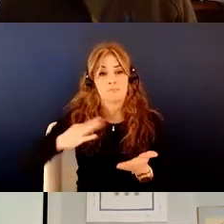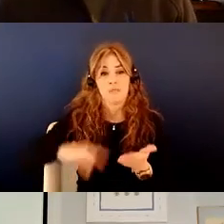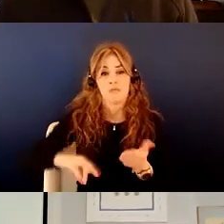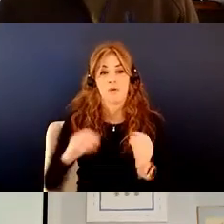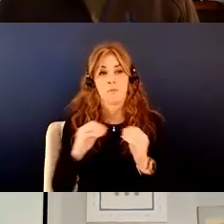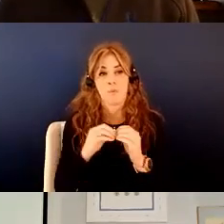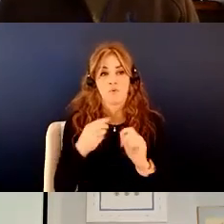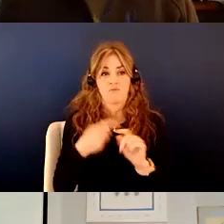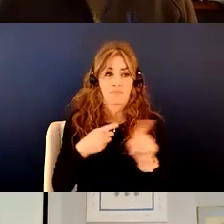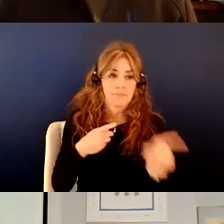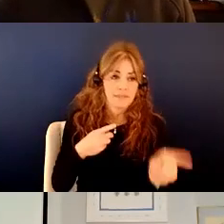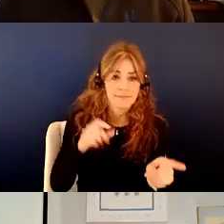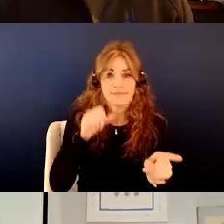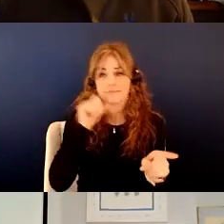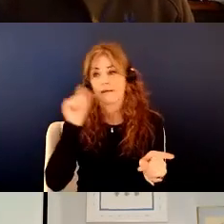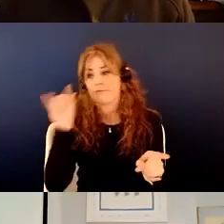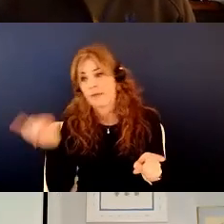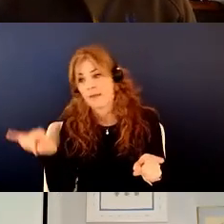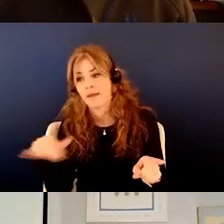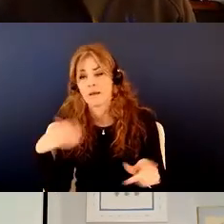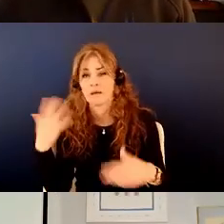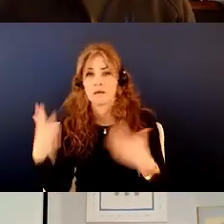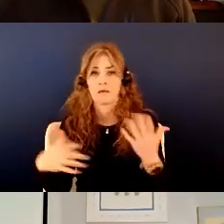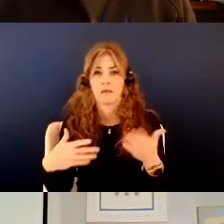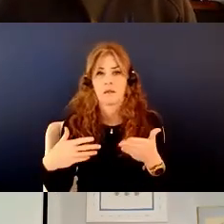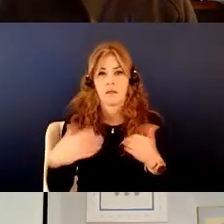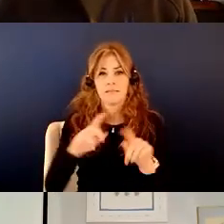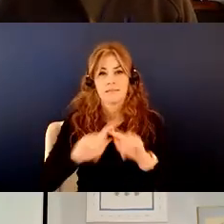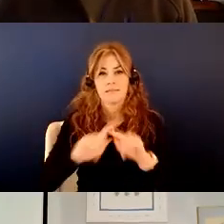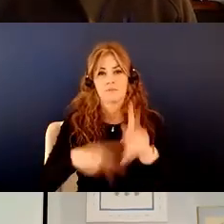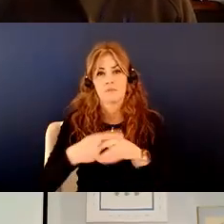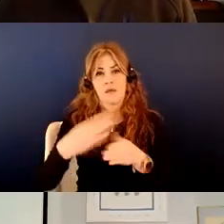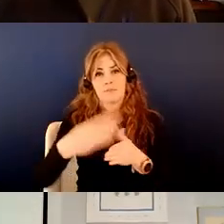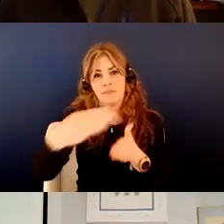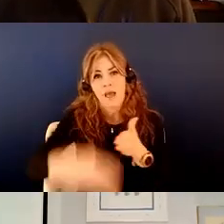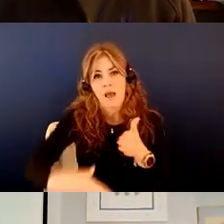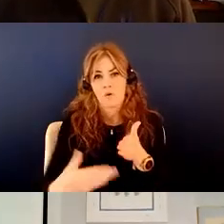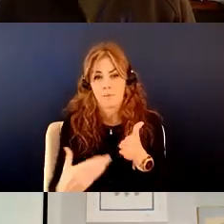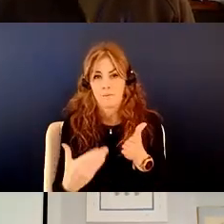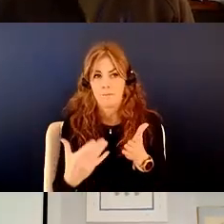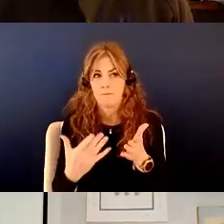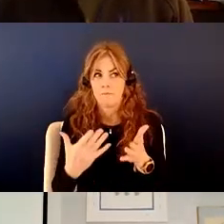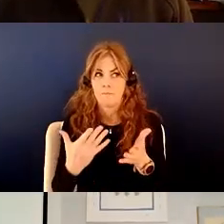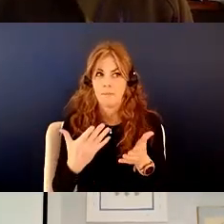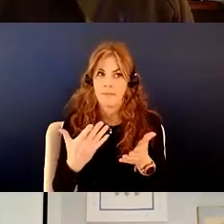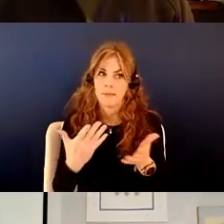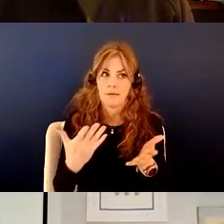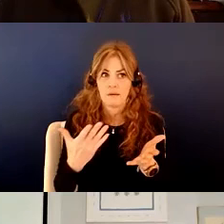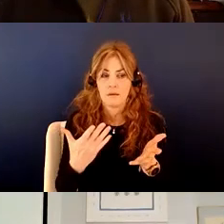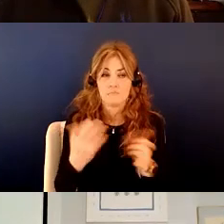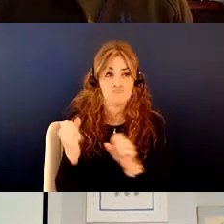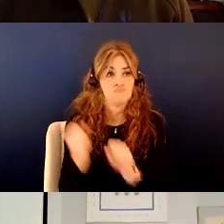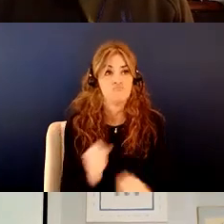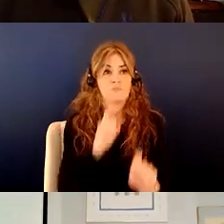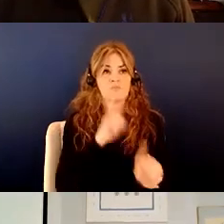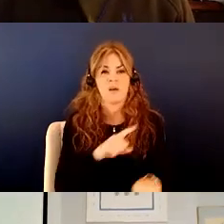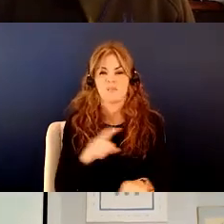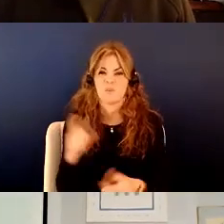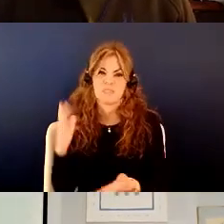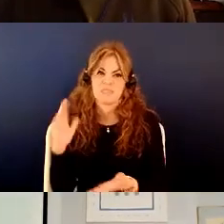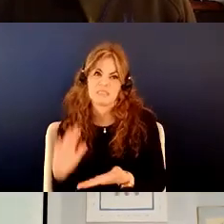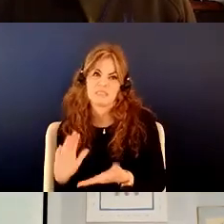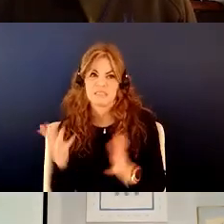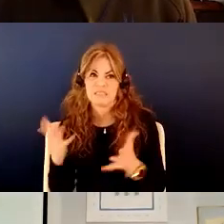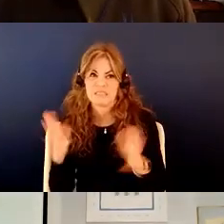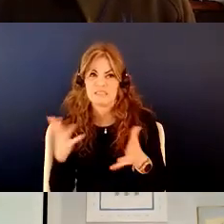programs, and types of outcomes that may be more or less responsive to those programs. When we have